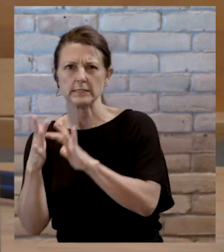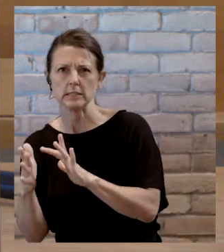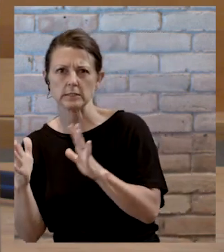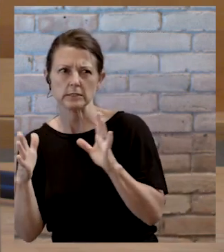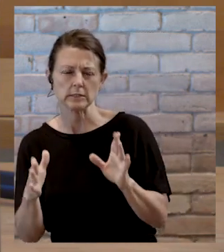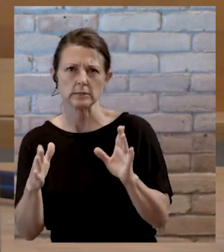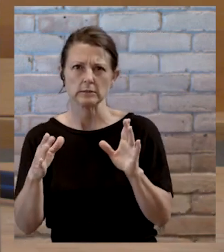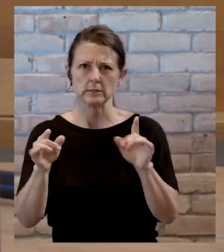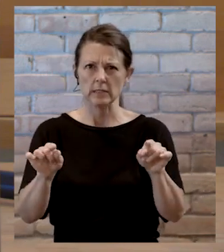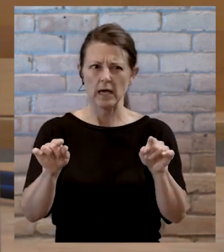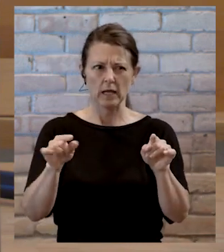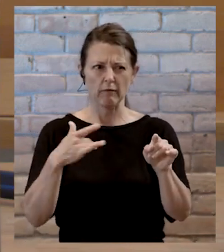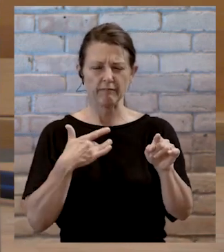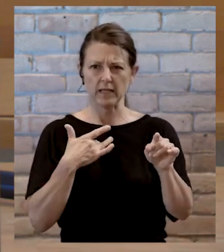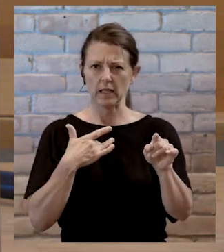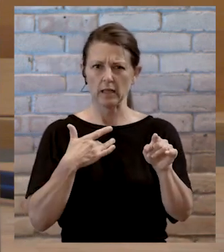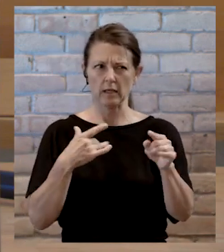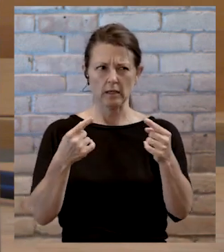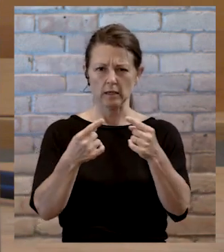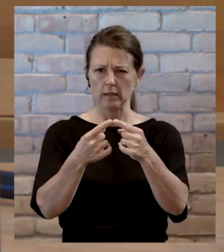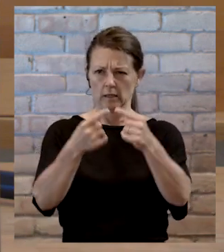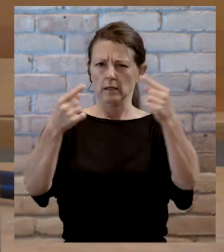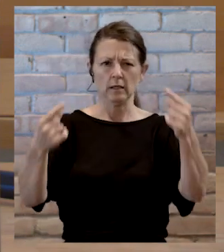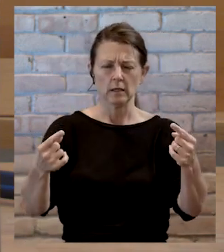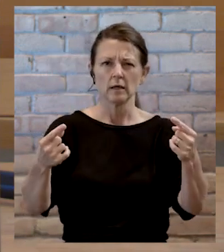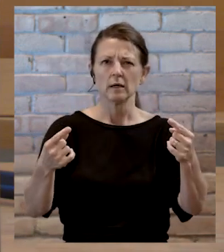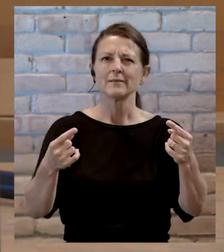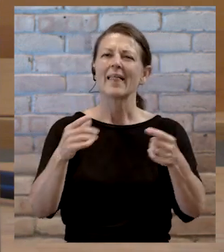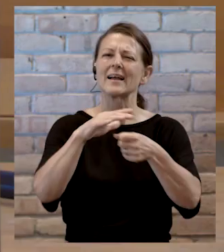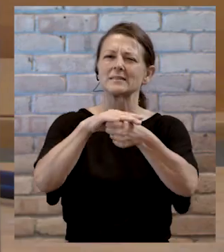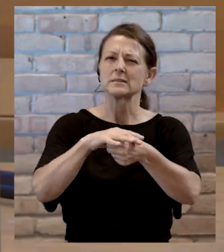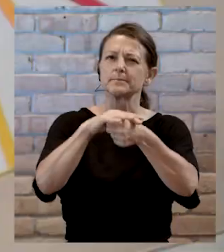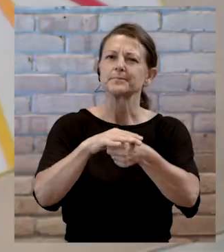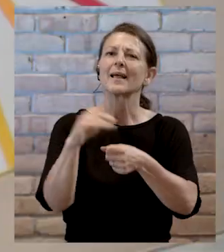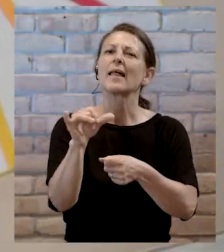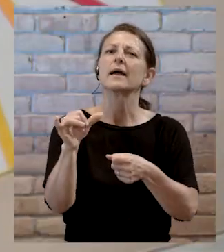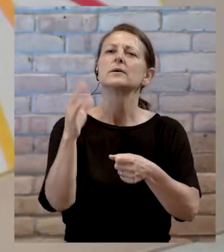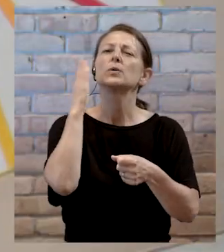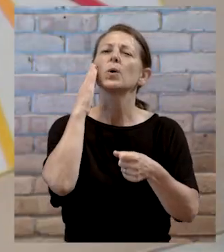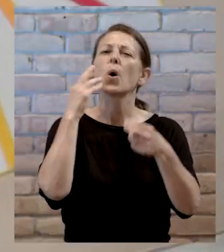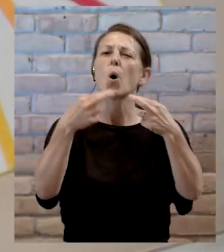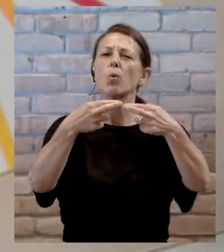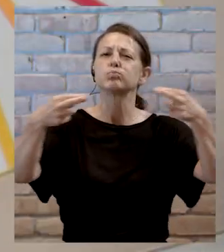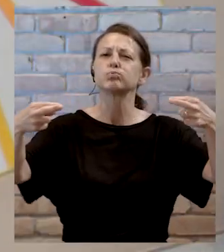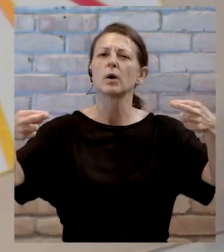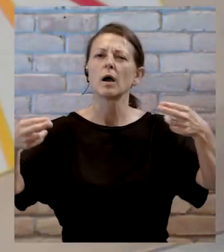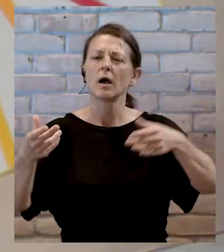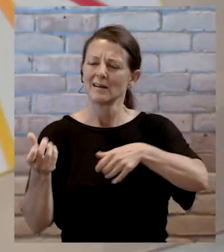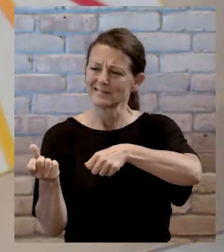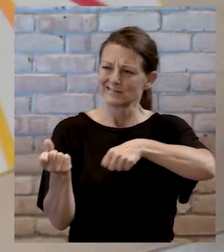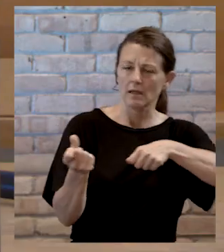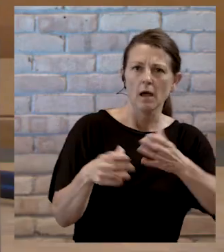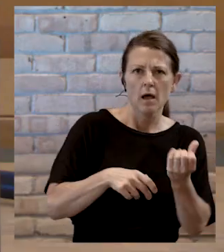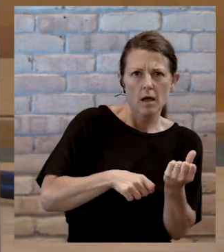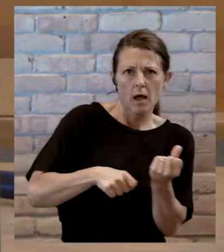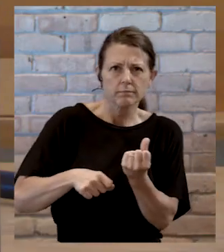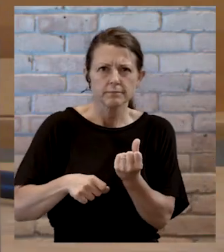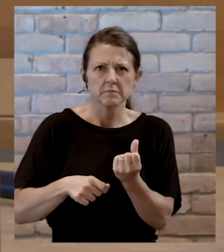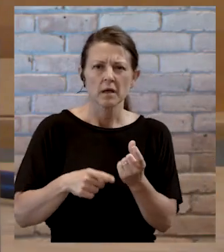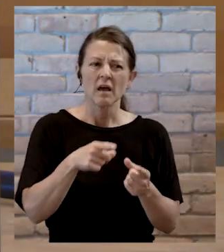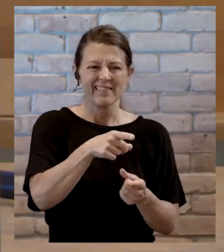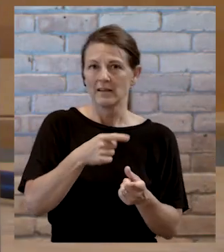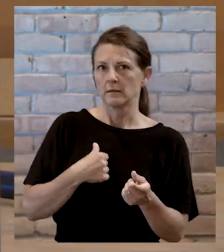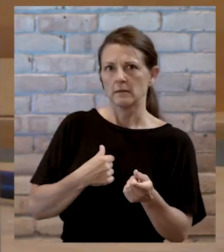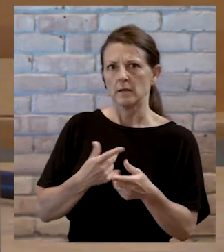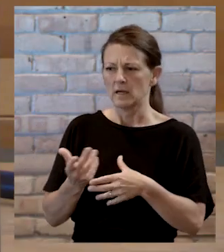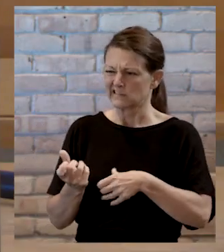There's a tension going on. It reminds me of a tug-of-war match. And on one side, you've got the thief who's